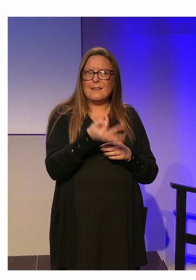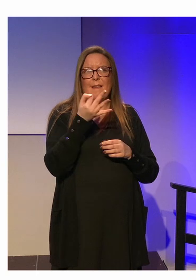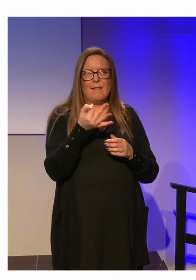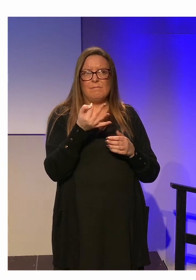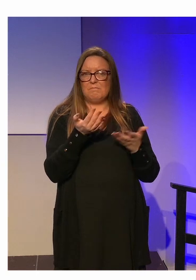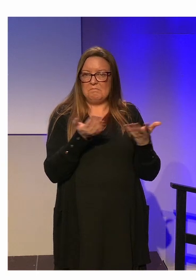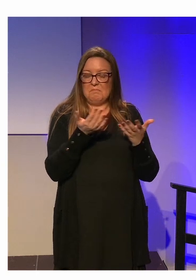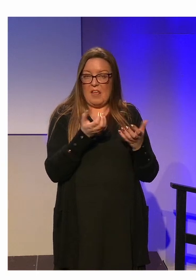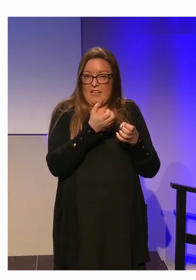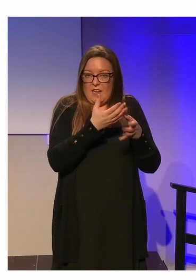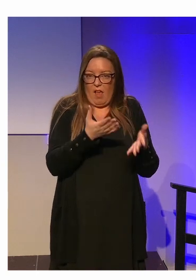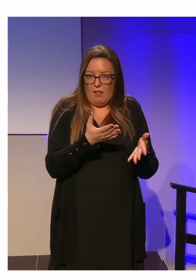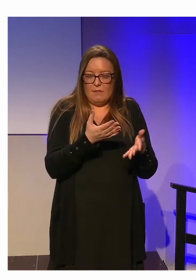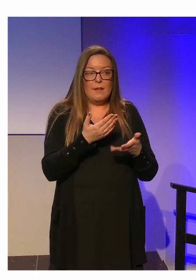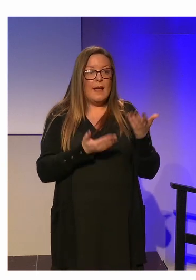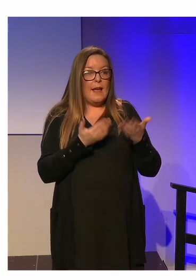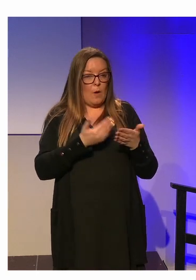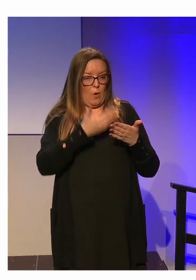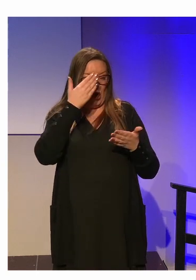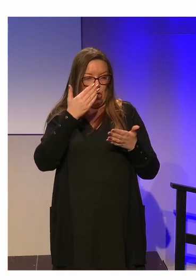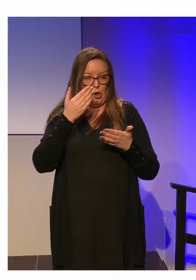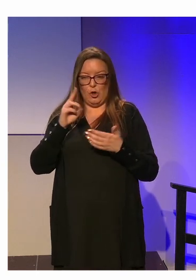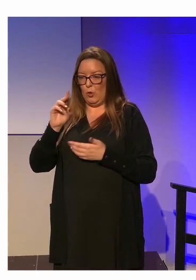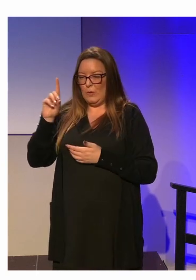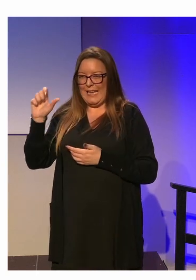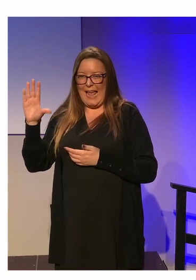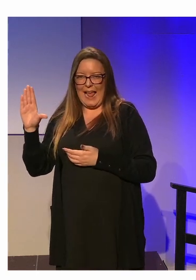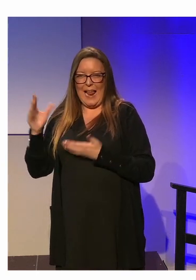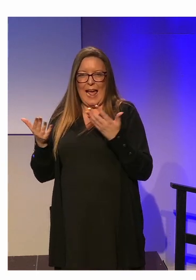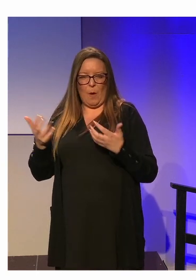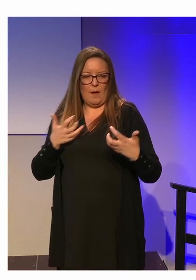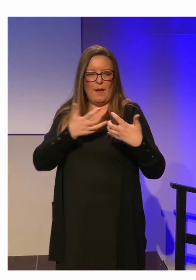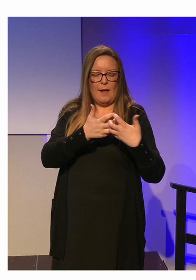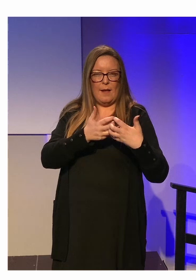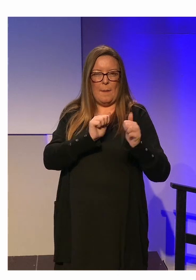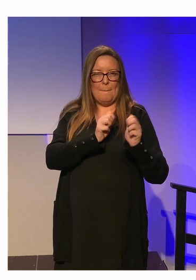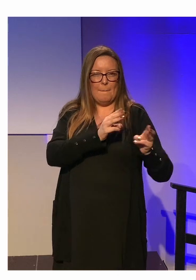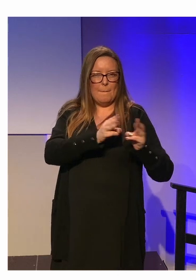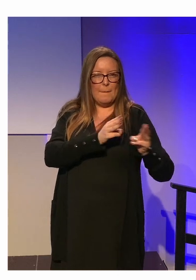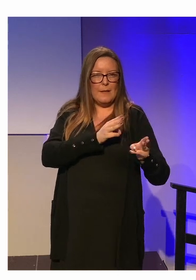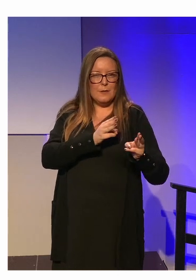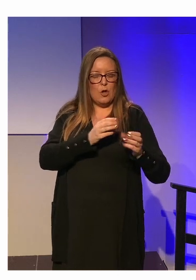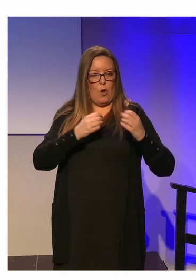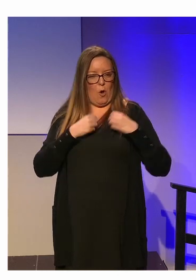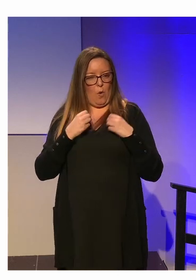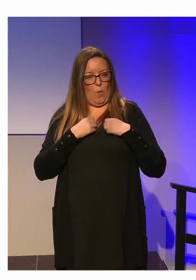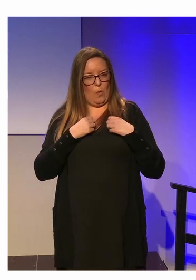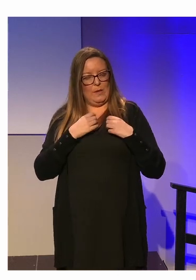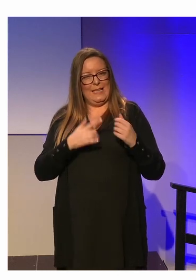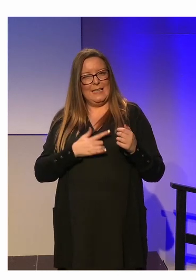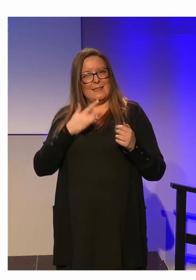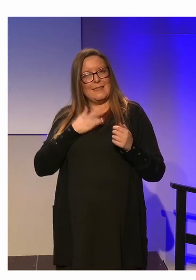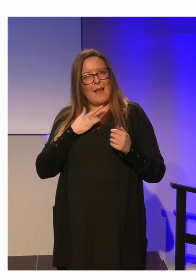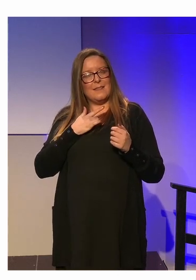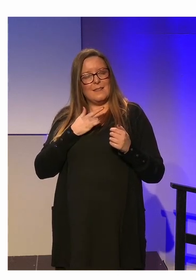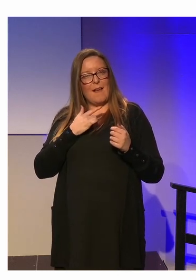right? How did learning about UDL and applying it to your practice serve to promote your own sense of agency?